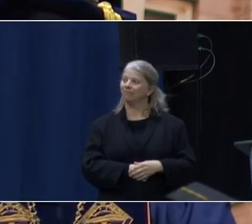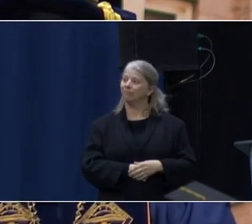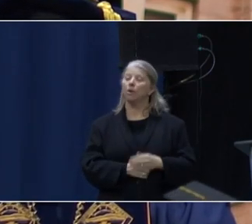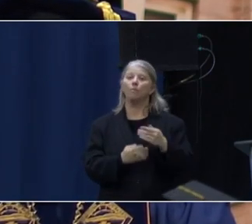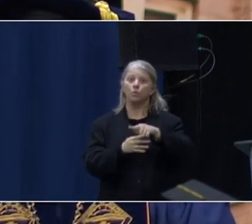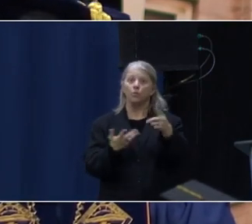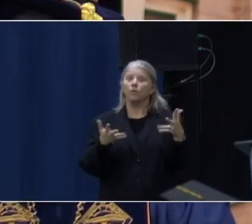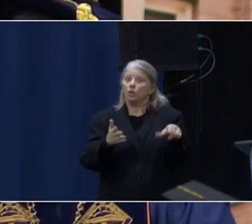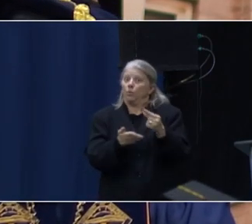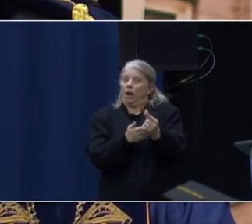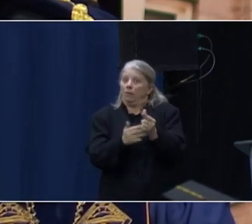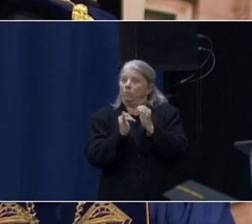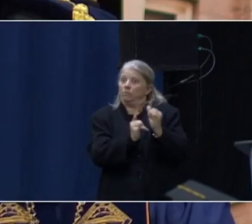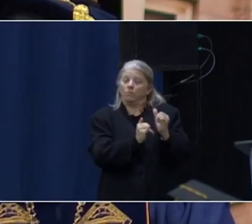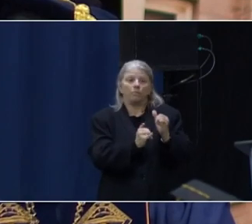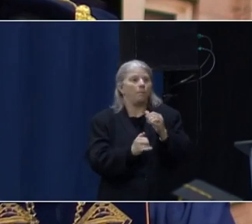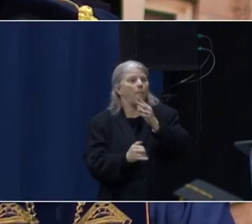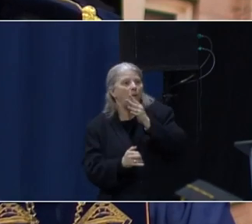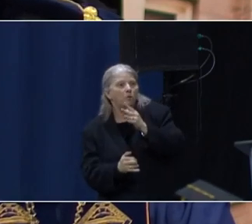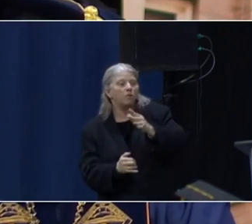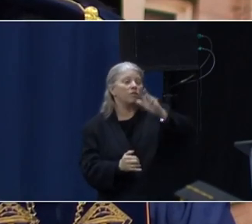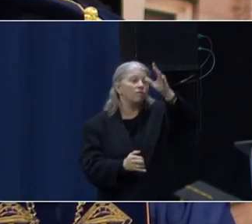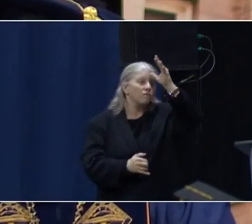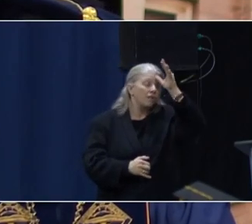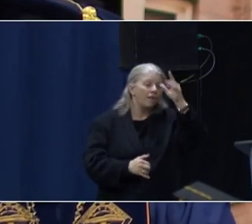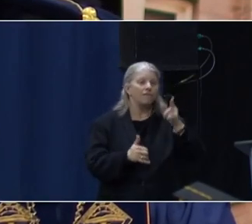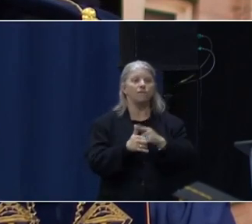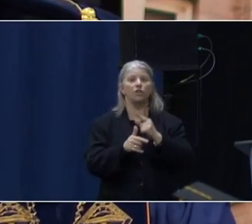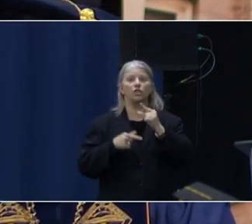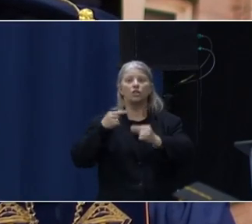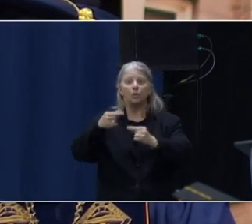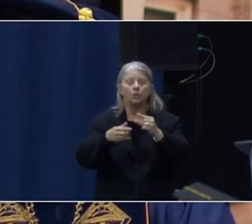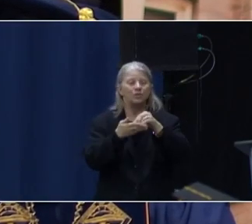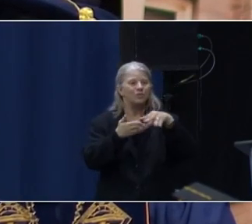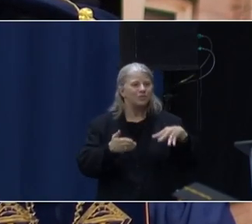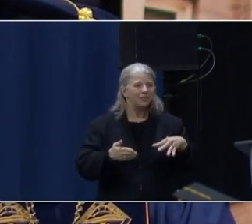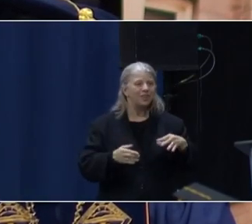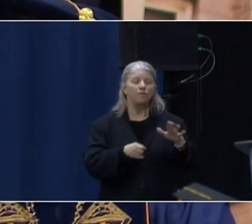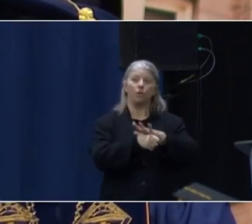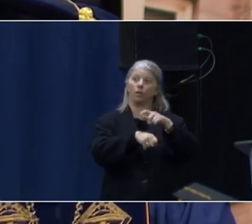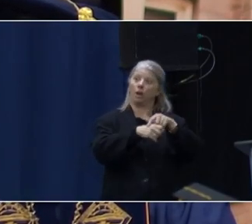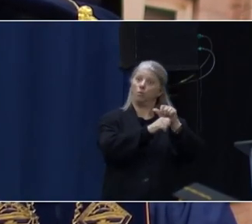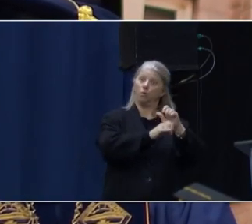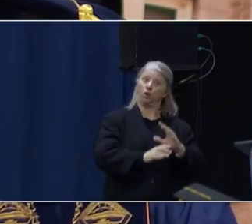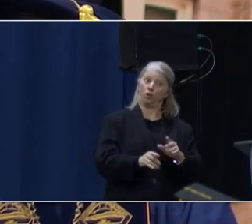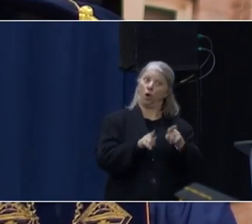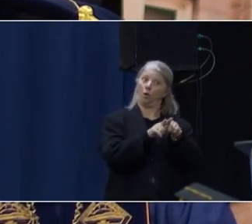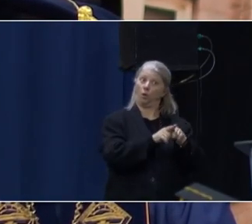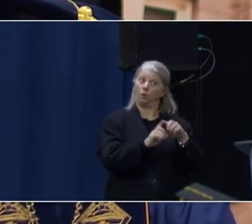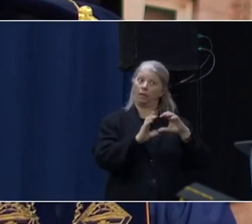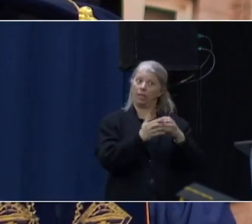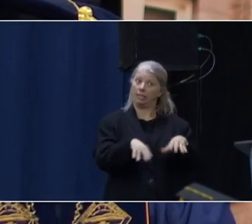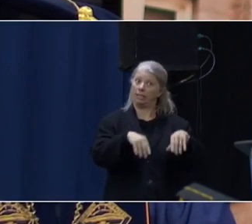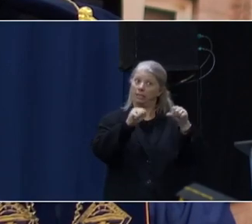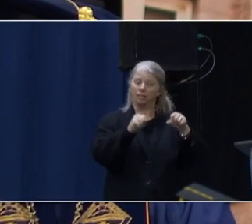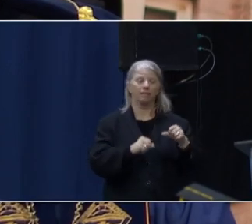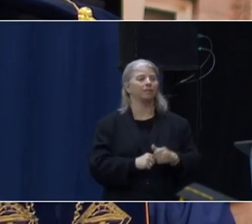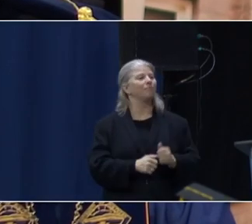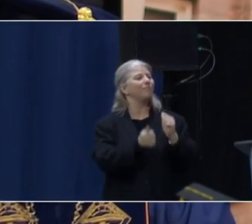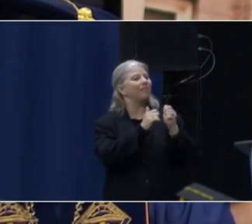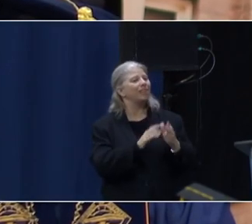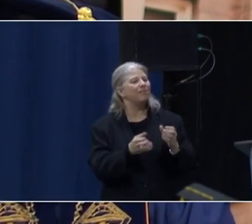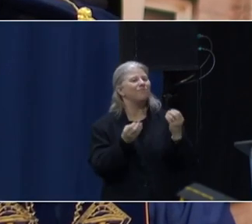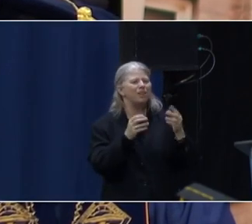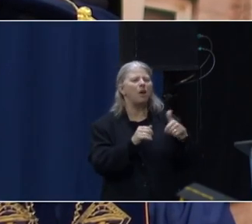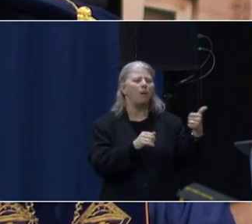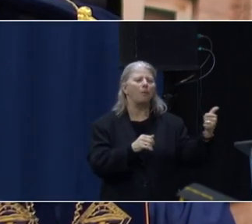that graduate with me today were mothers, fathers, first-generation students, full-time workers on top of your classes, athletes, and many